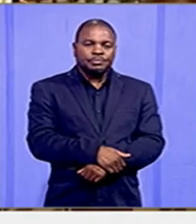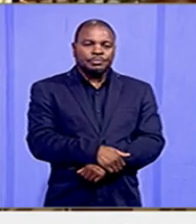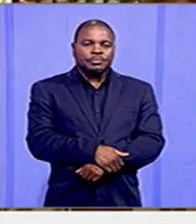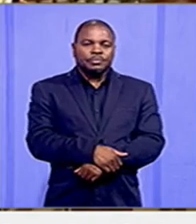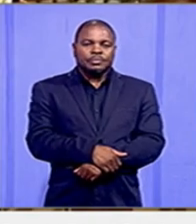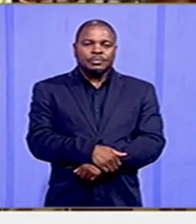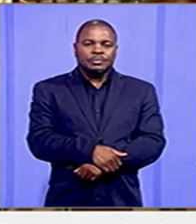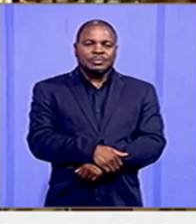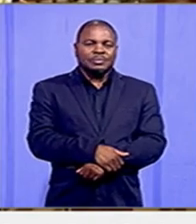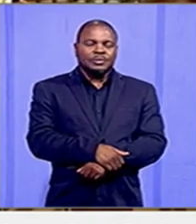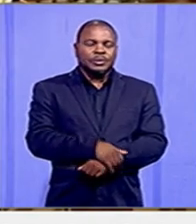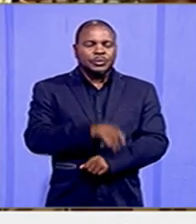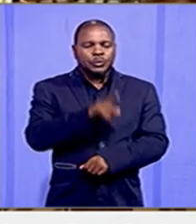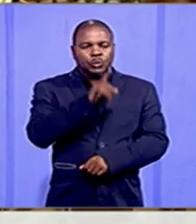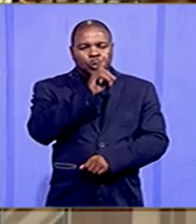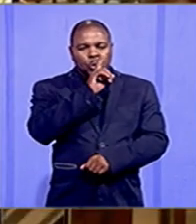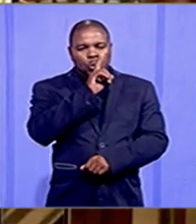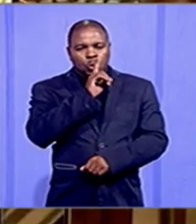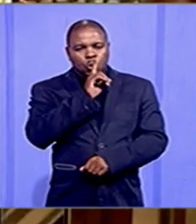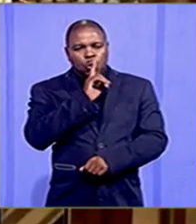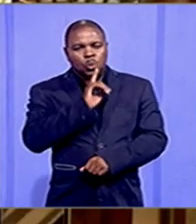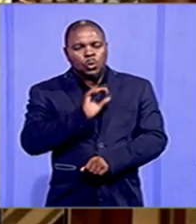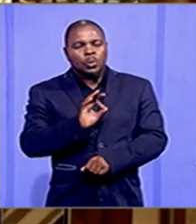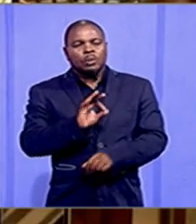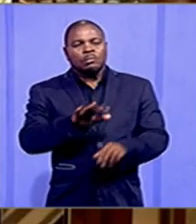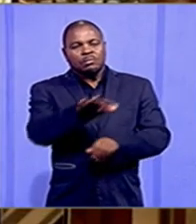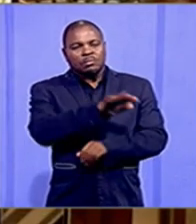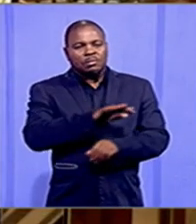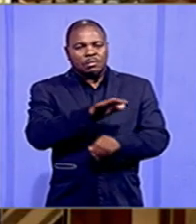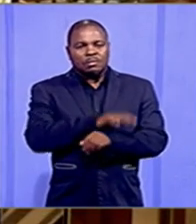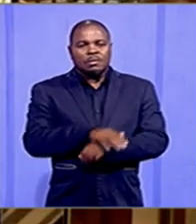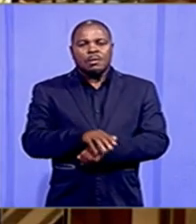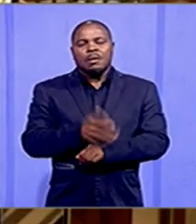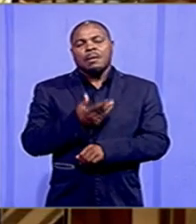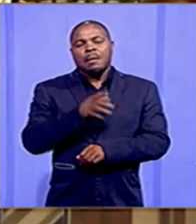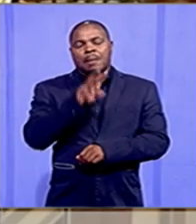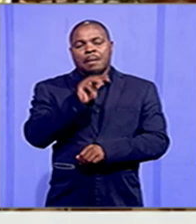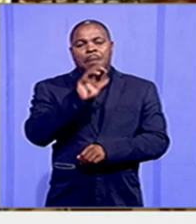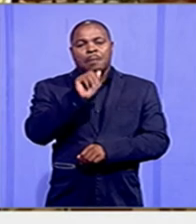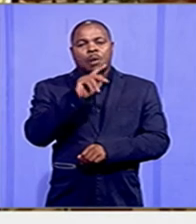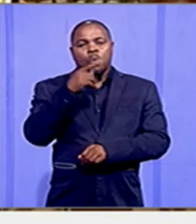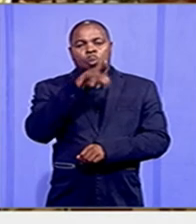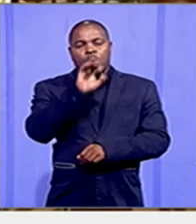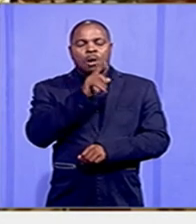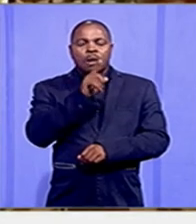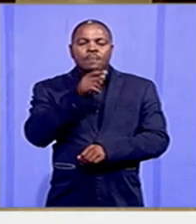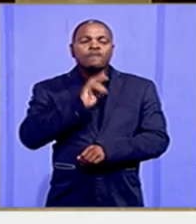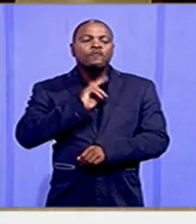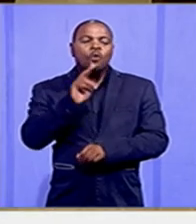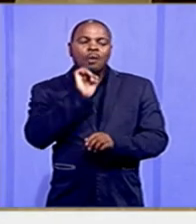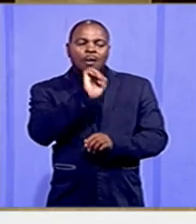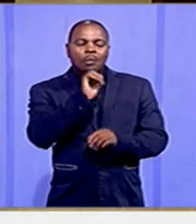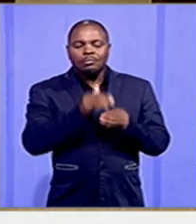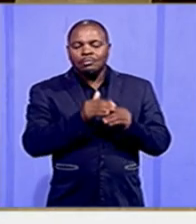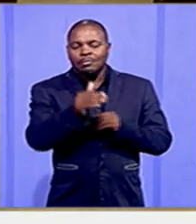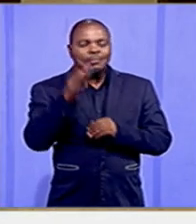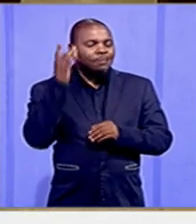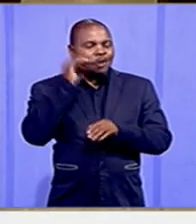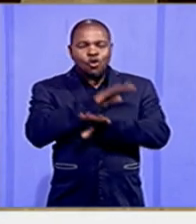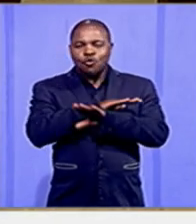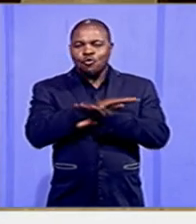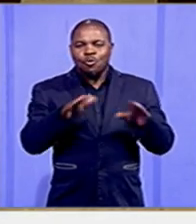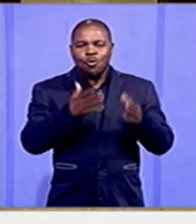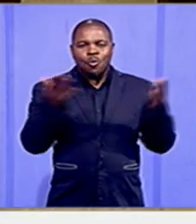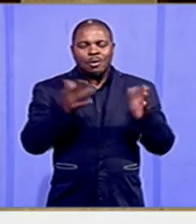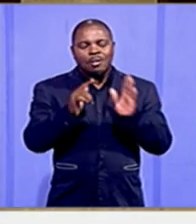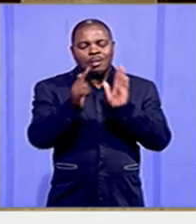Ha khuza haritu, le nzwe la pule mahwe, le keke la shola li utwa hala ka hara le khotla la kezo ya